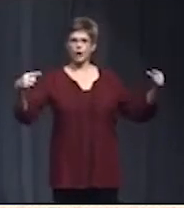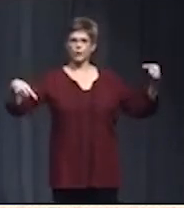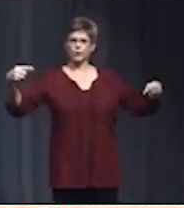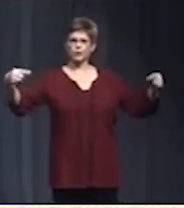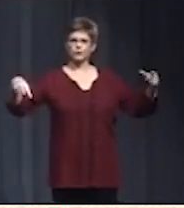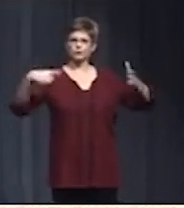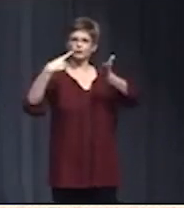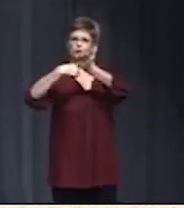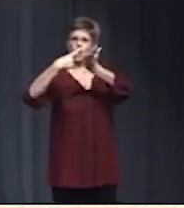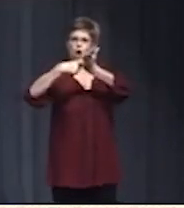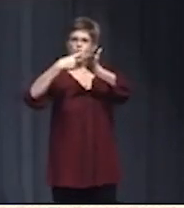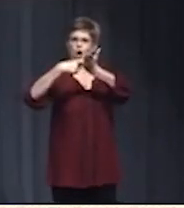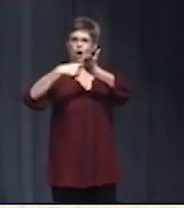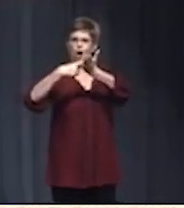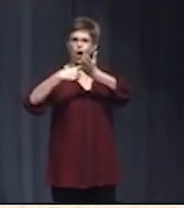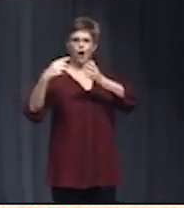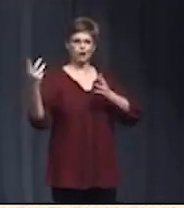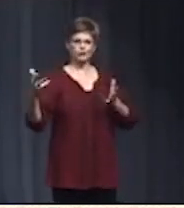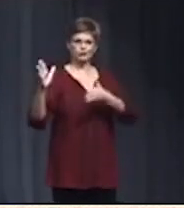proud of myself.